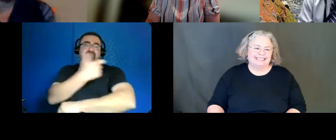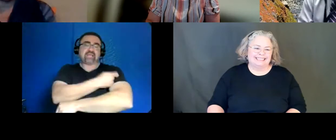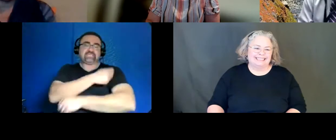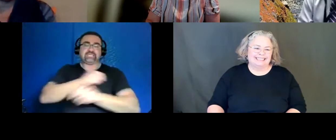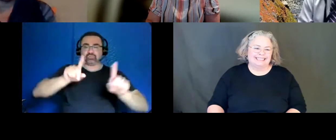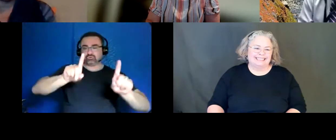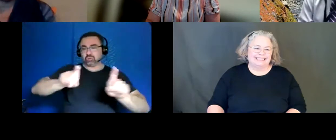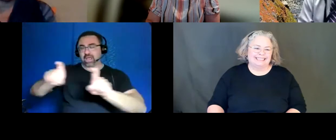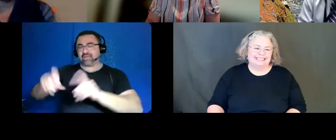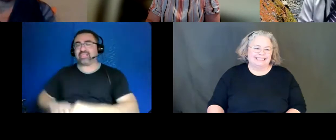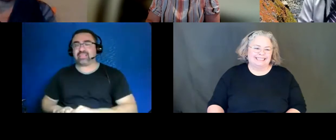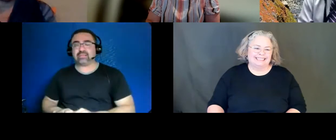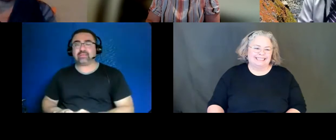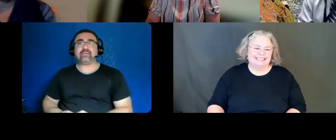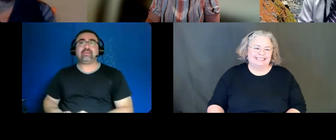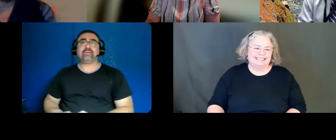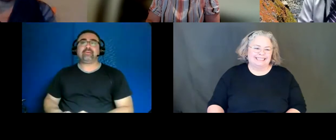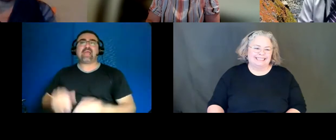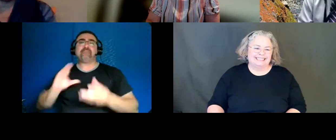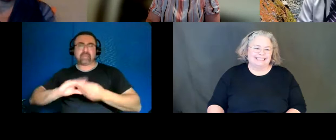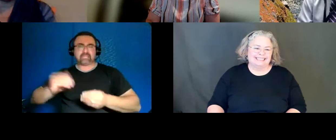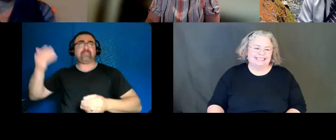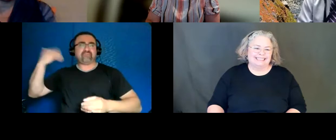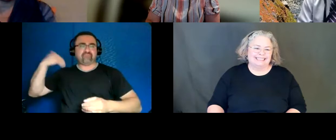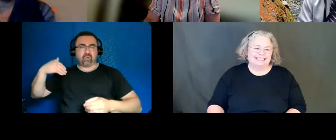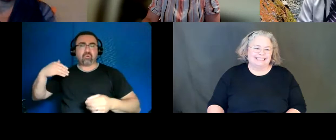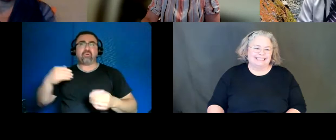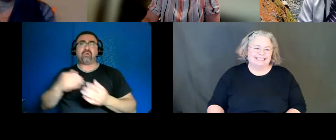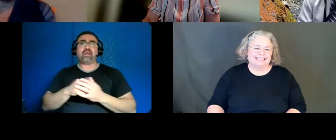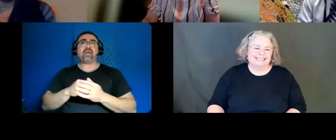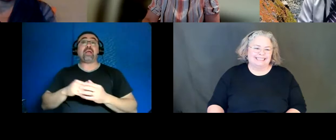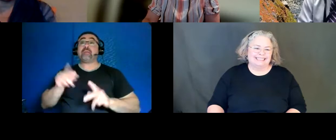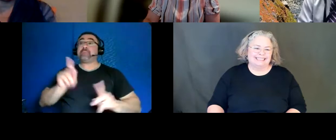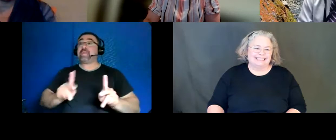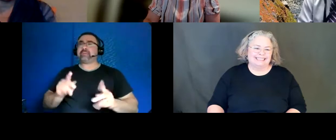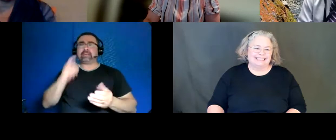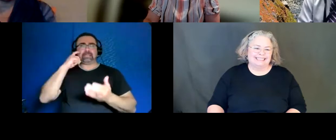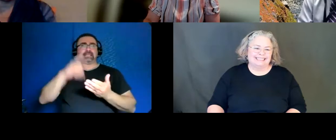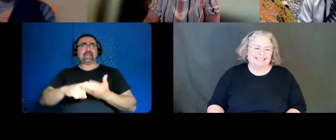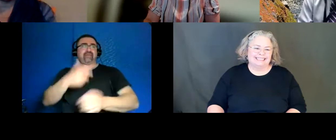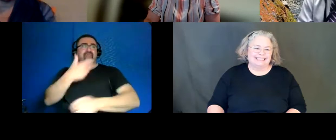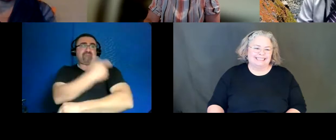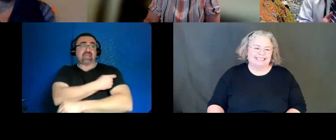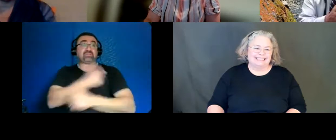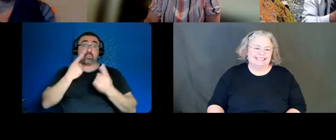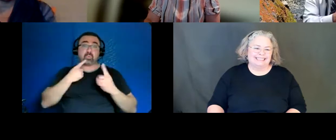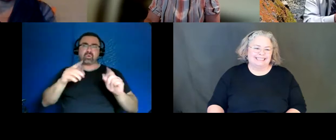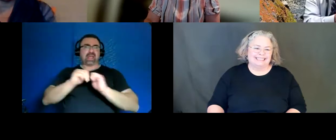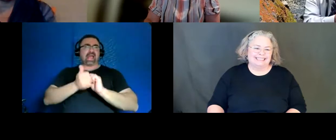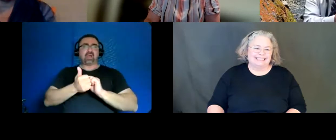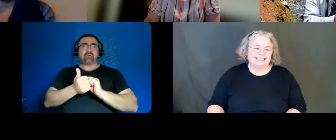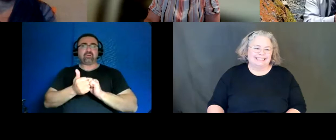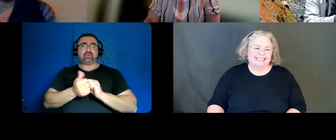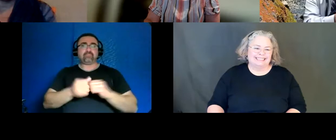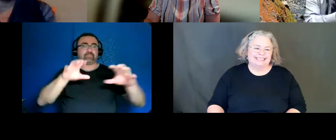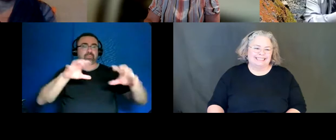I think I mentioned this on one of these before, but the way that people tell whether a vaccine works is you have a